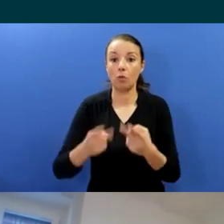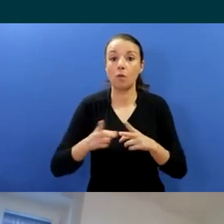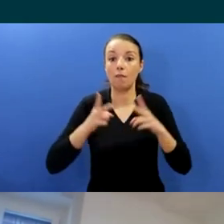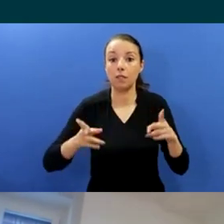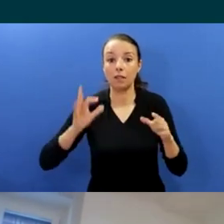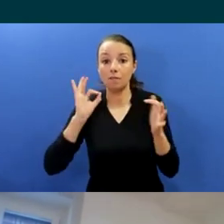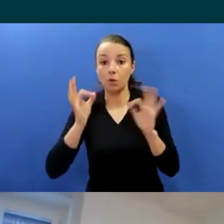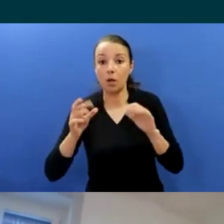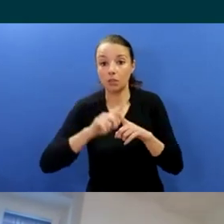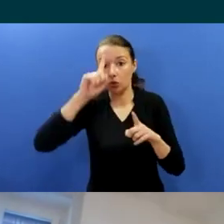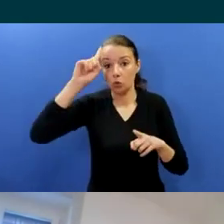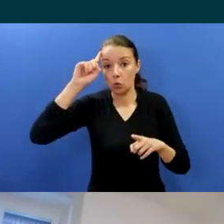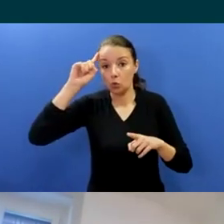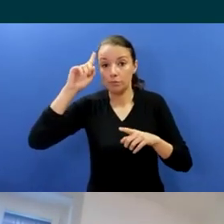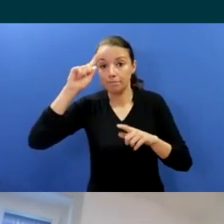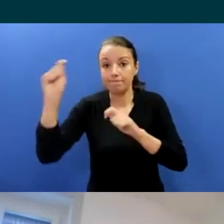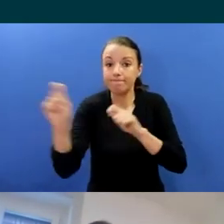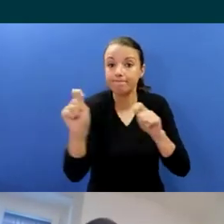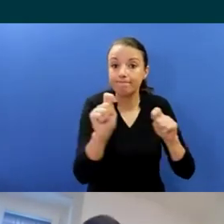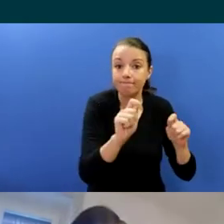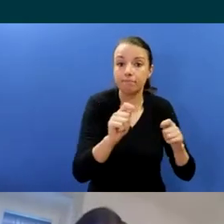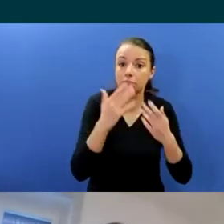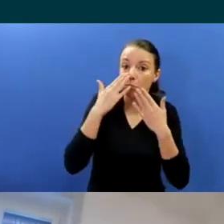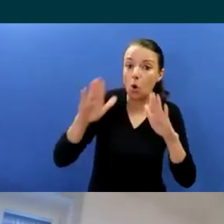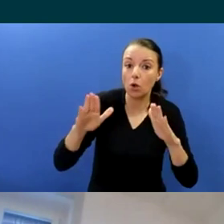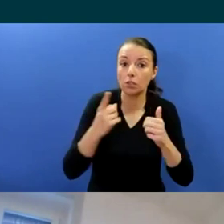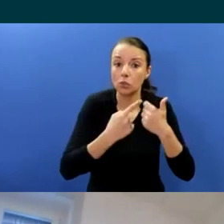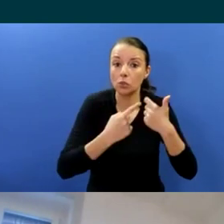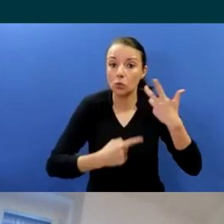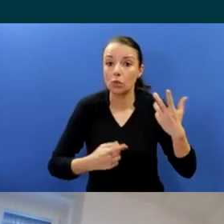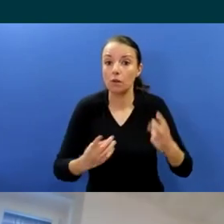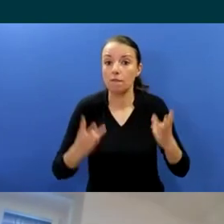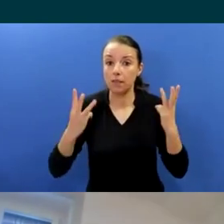of course. So what were the main concepts that we used?